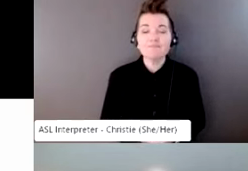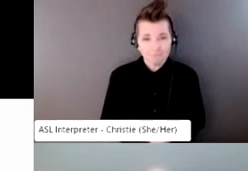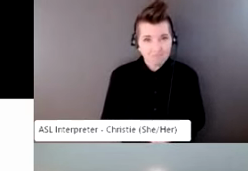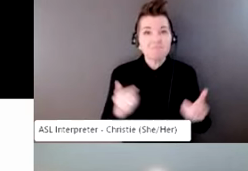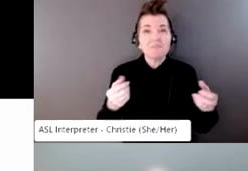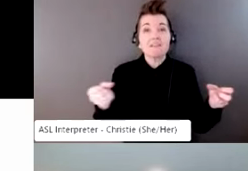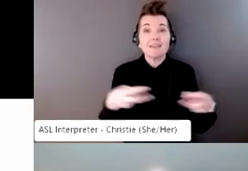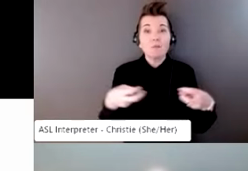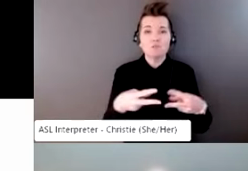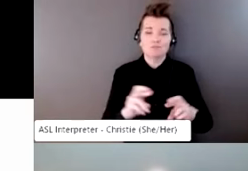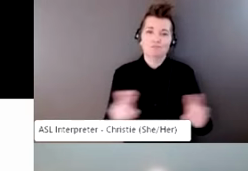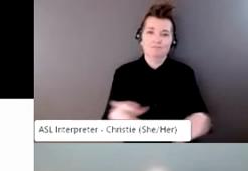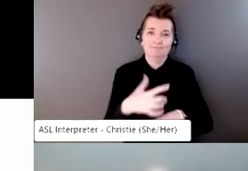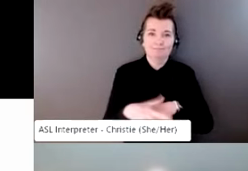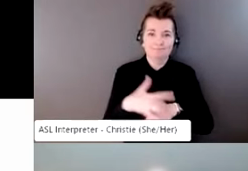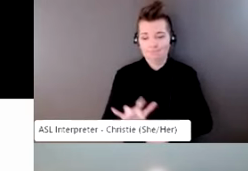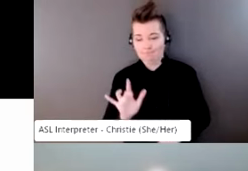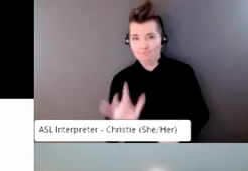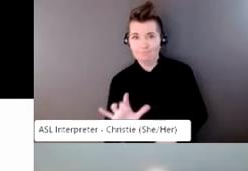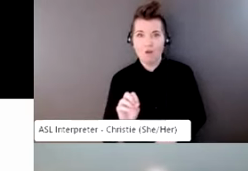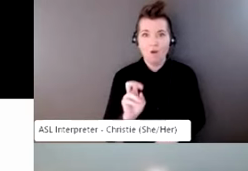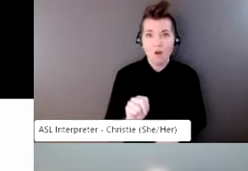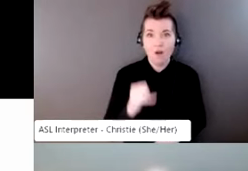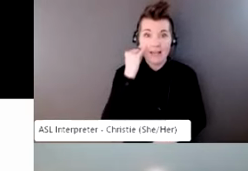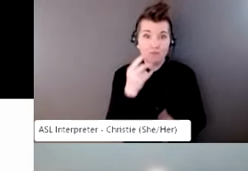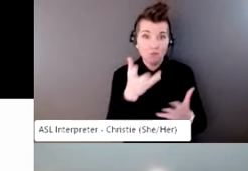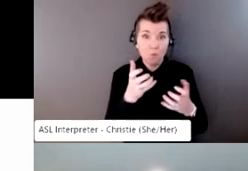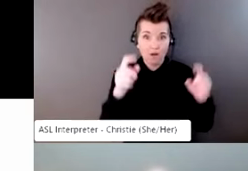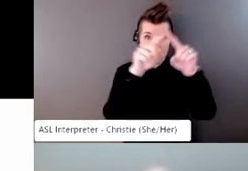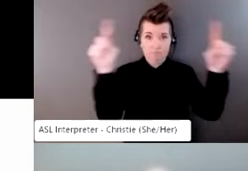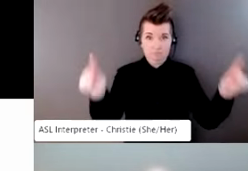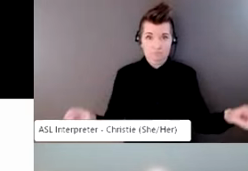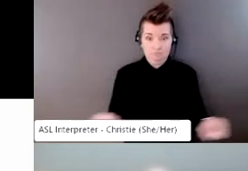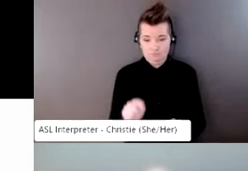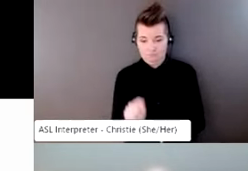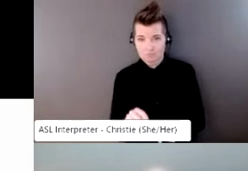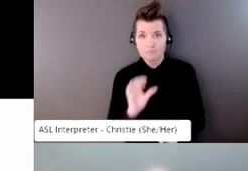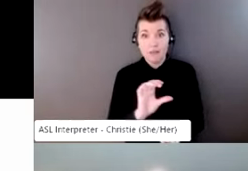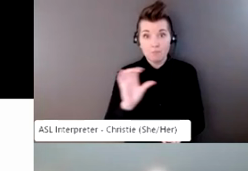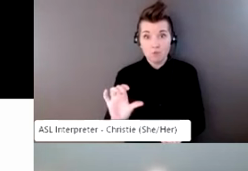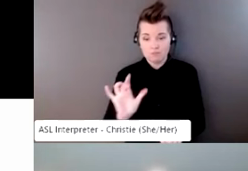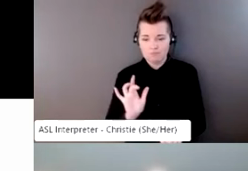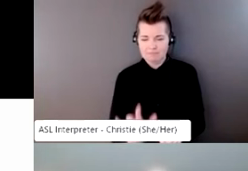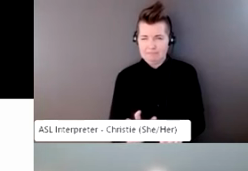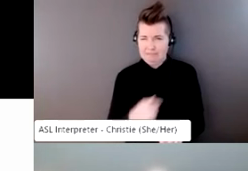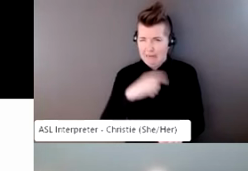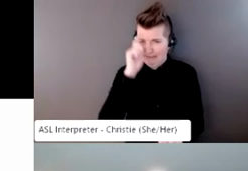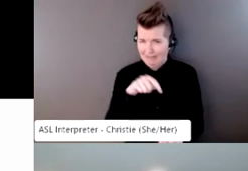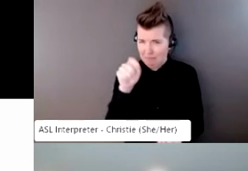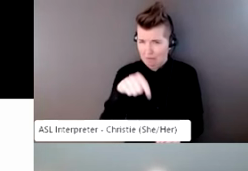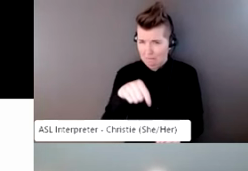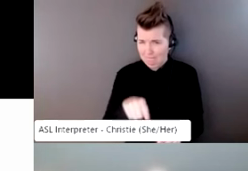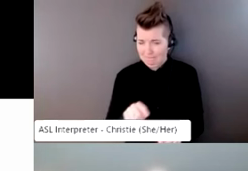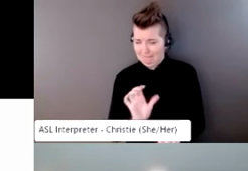So if you wish to have access to this, you can do this by clicking on it, I believe, at the bottom of your screen as well.